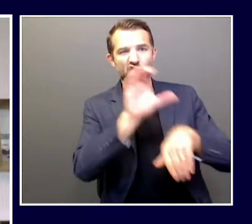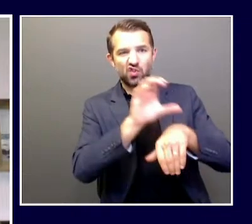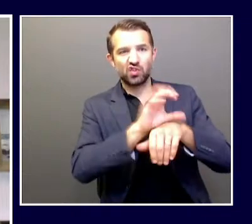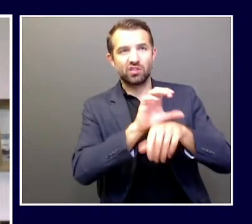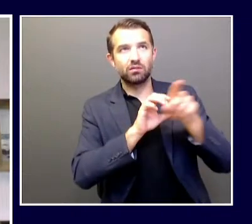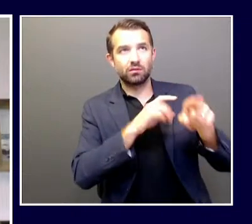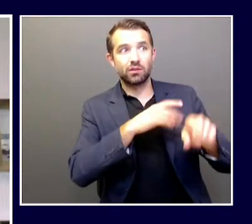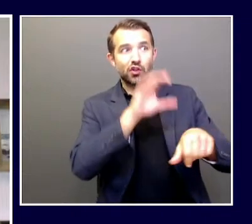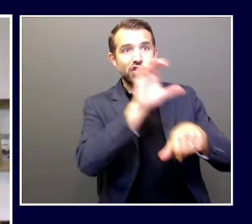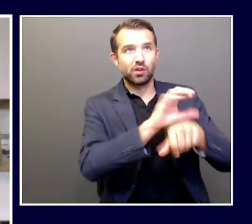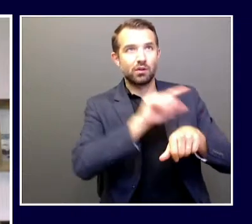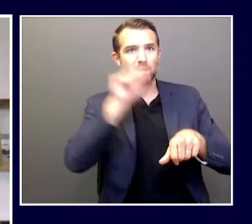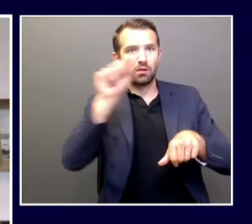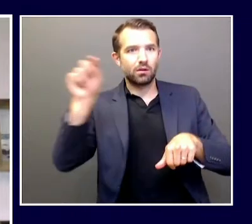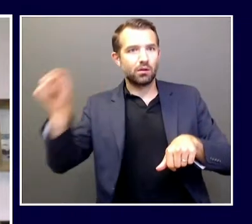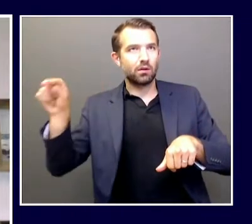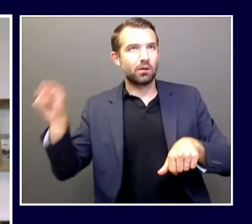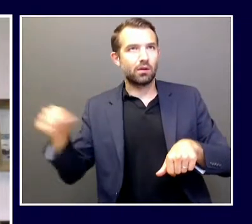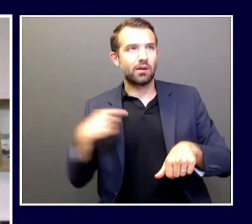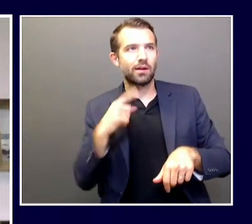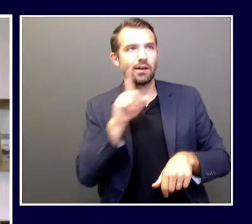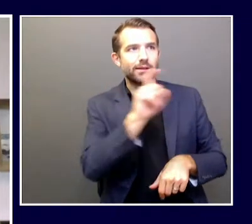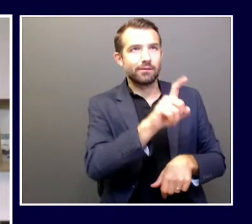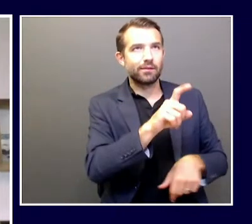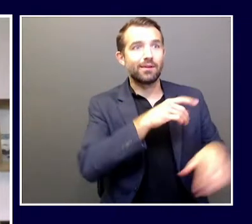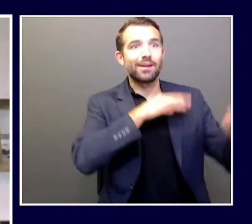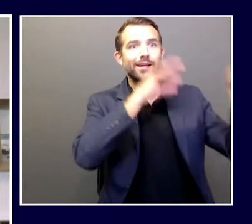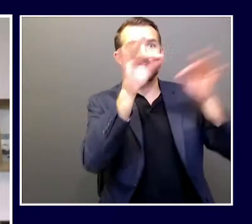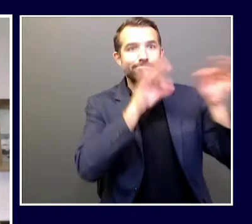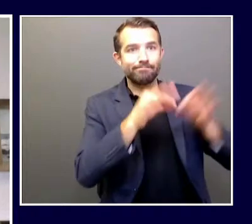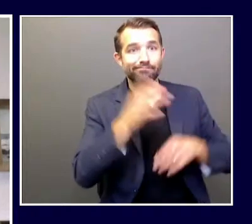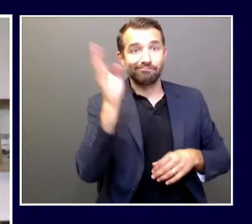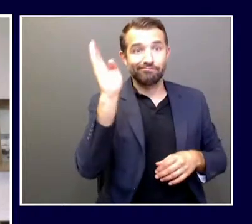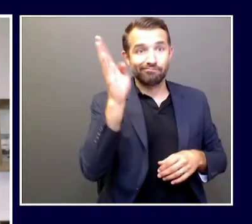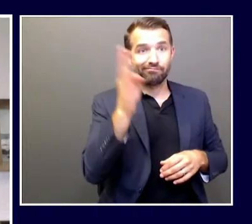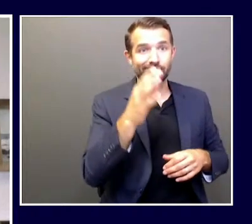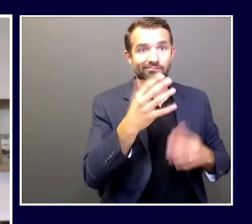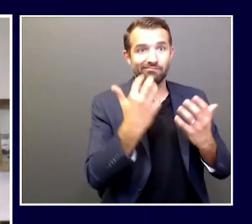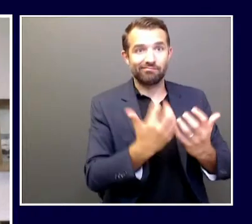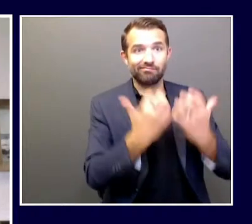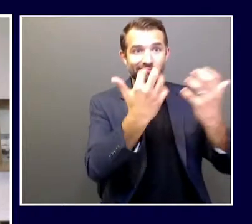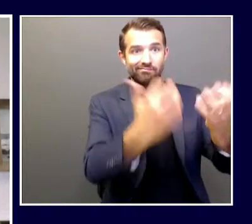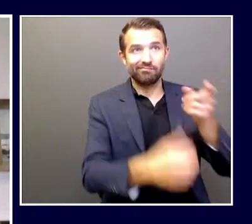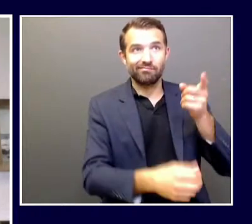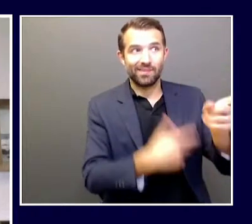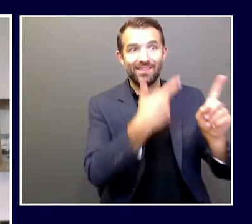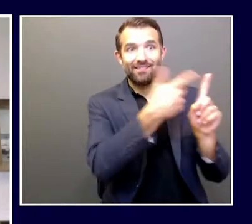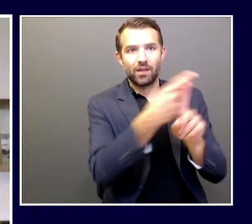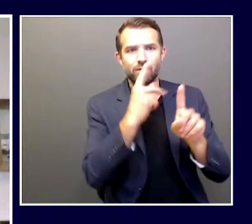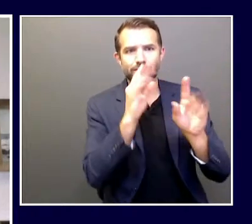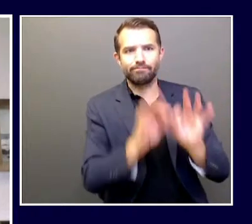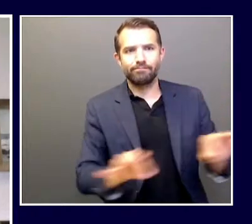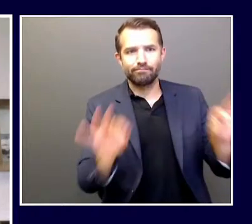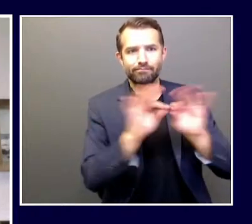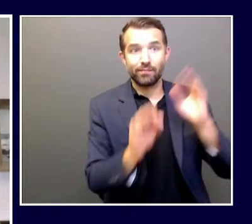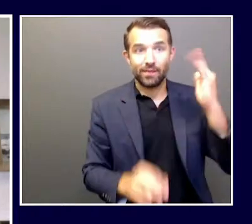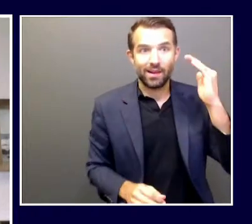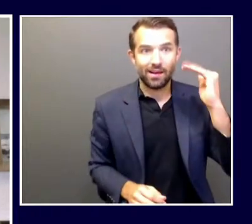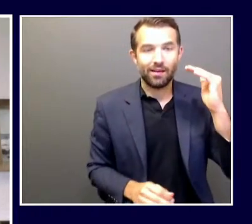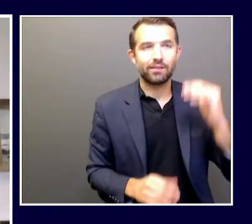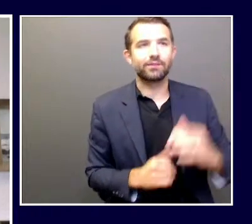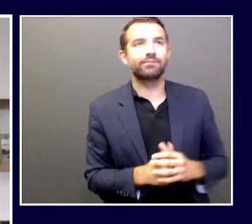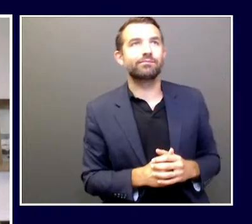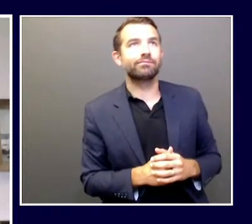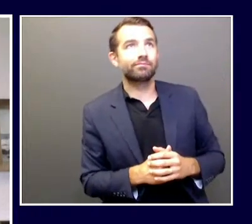congregation, about vaccines and why it was important and the fact that they were safe. And we paired that with a vaccination event